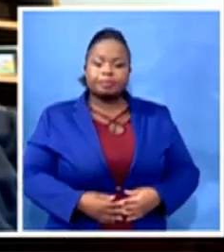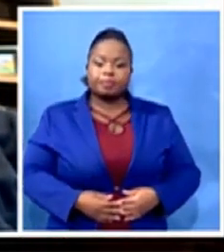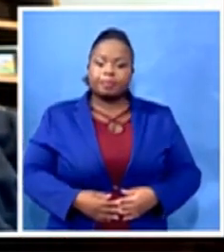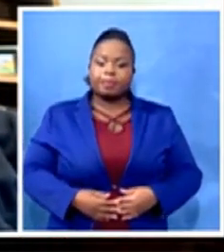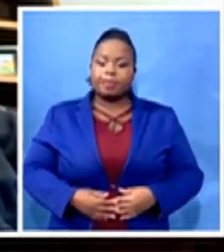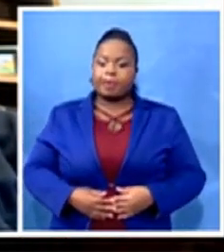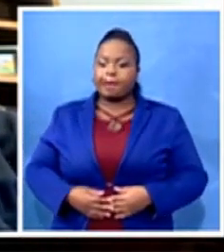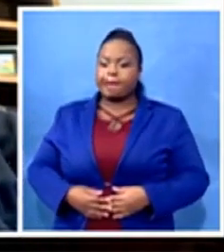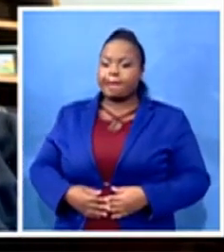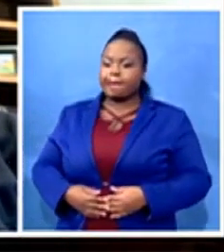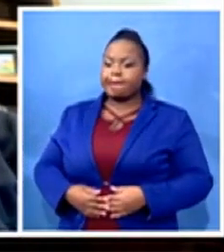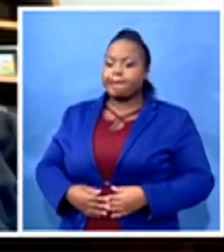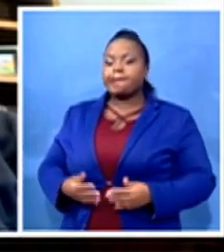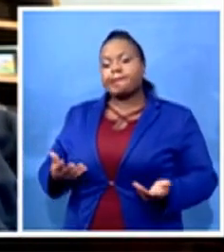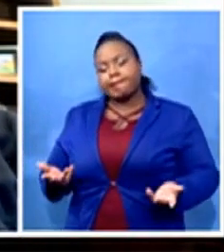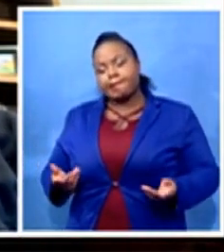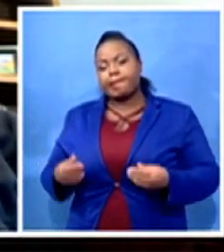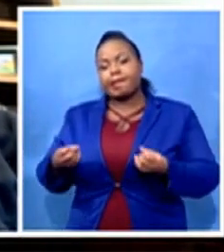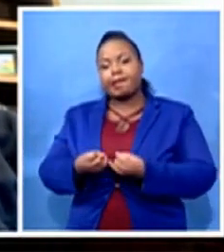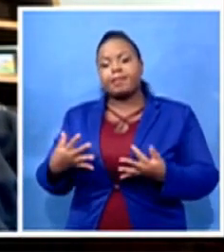Most of our meter readers will have